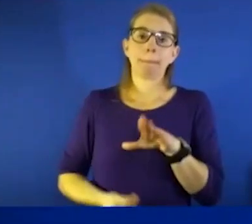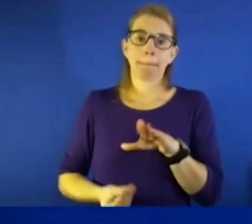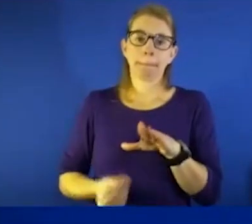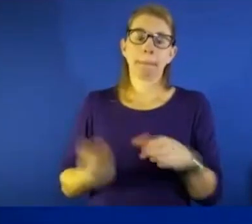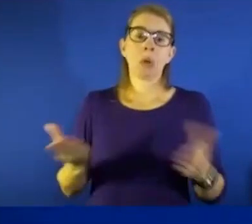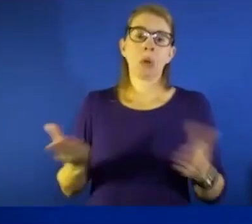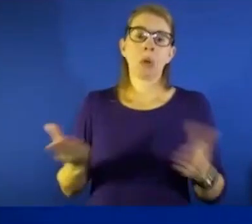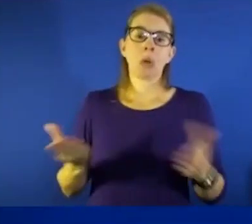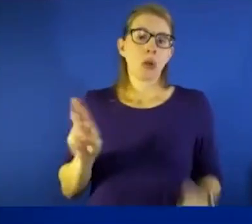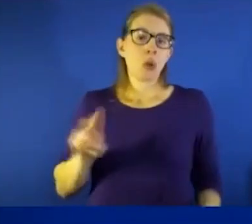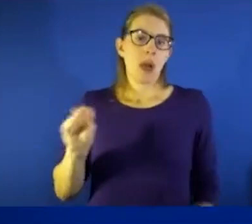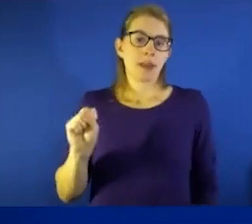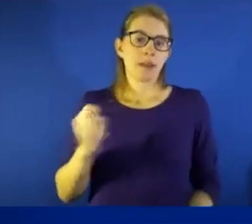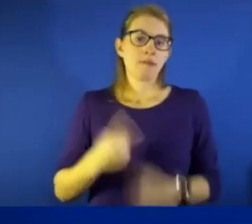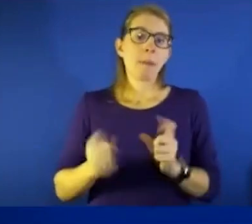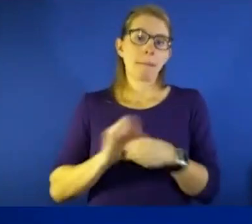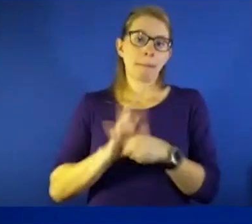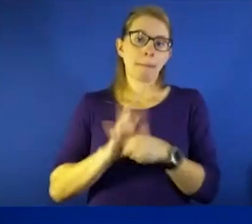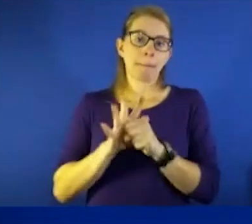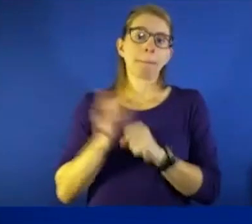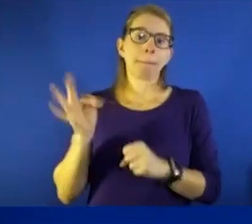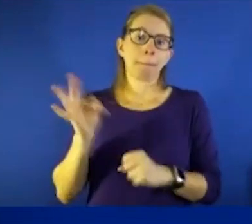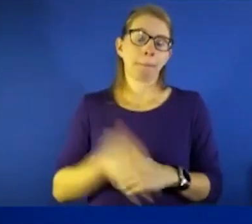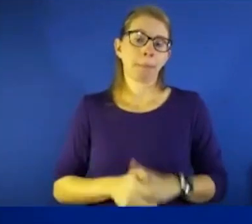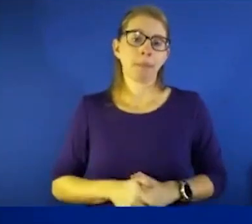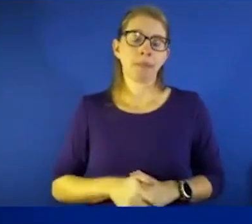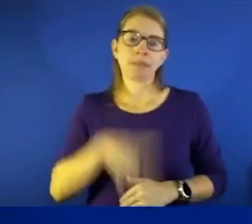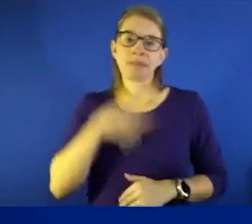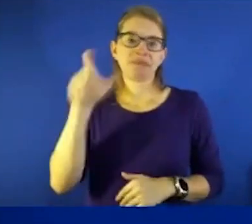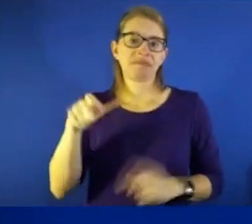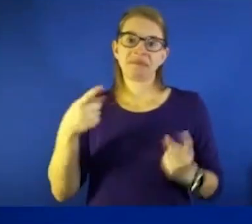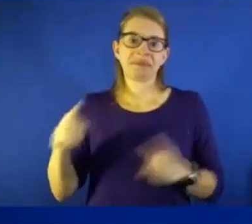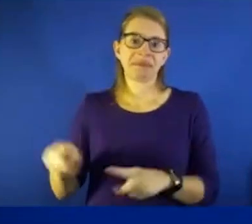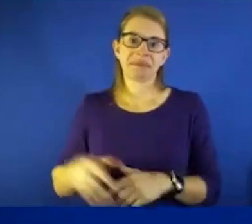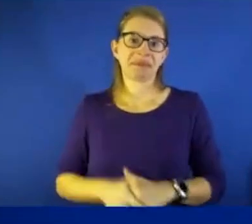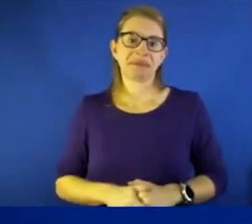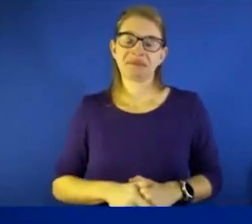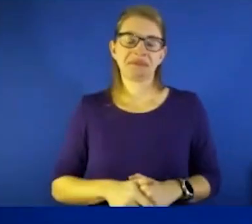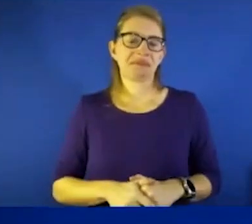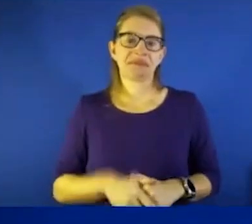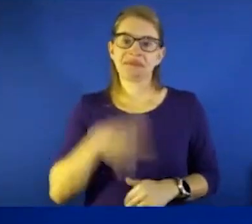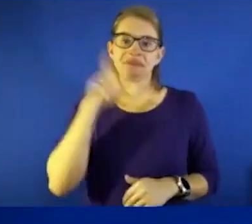COVID-19, and that did not need to happen, right? That did not And that's need